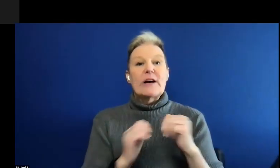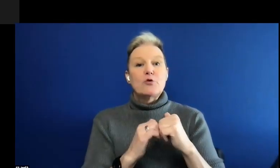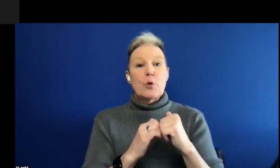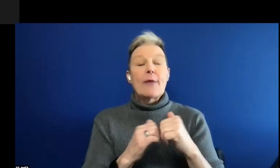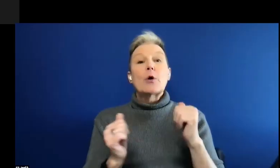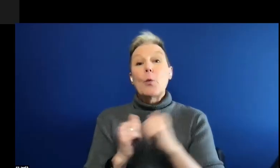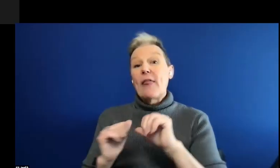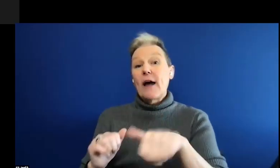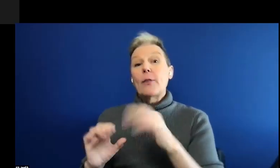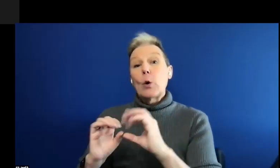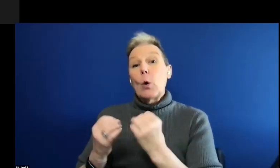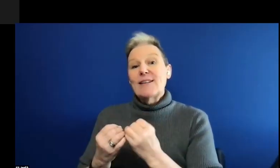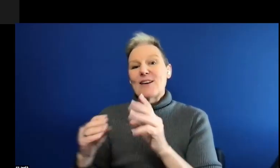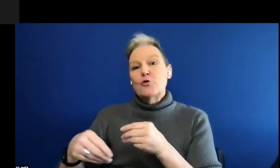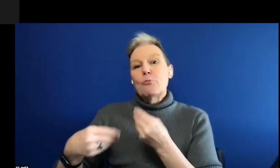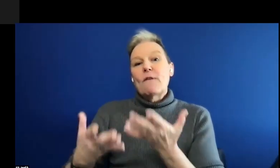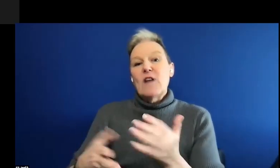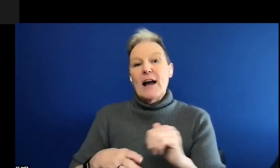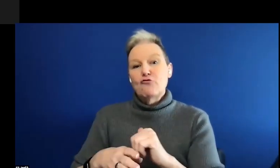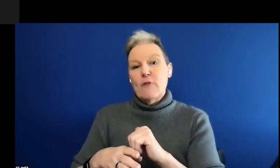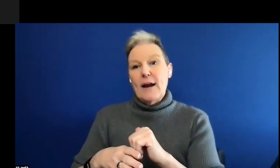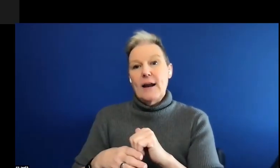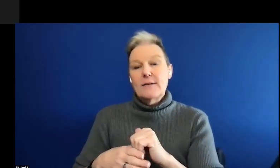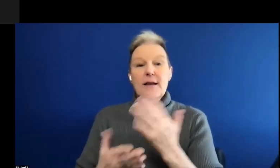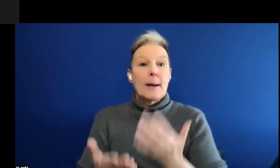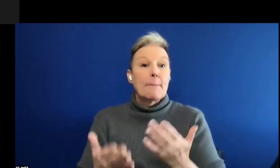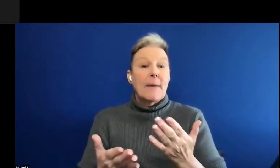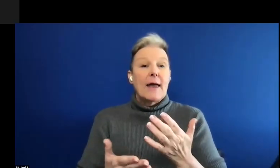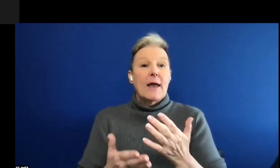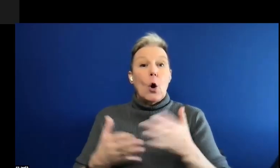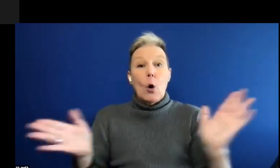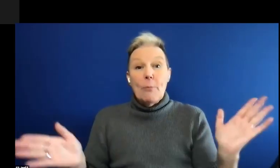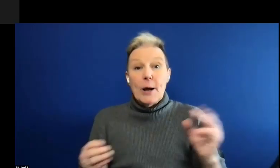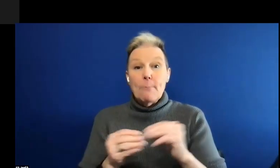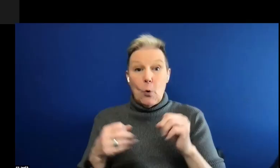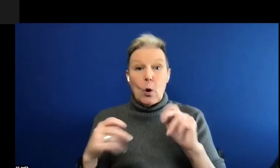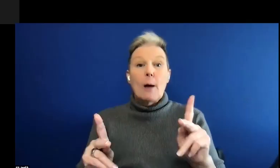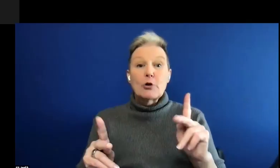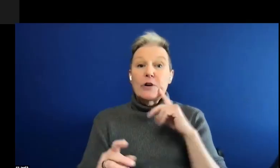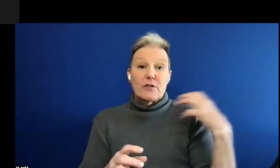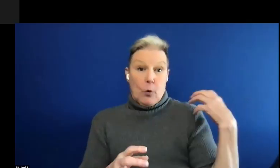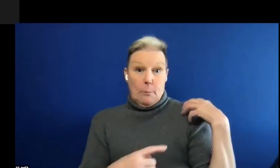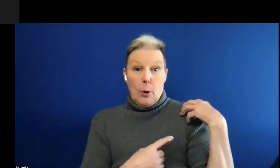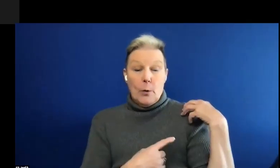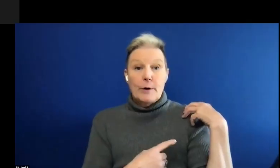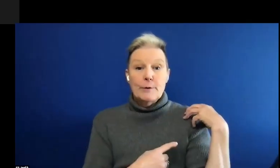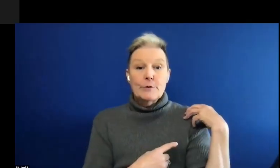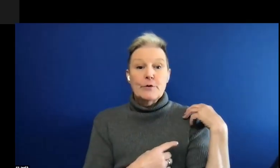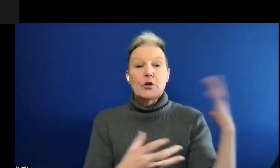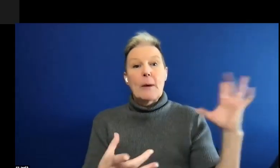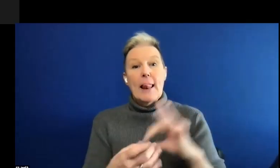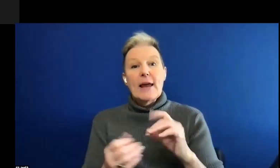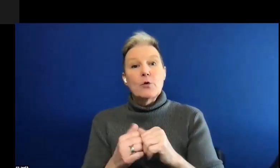with organizations who could provide those trainings, it may open up more opportunities for those employers to be linked